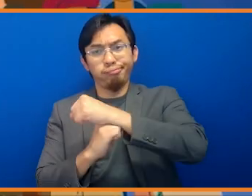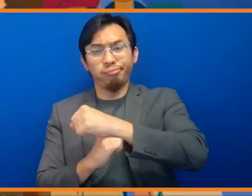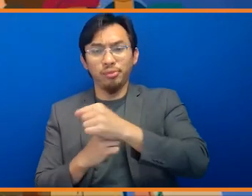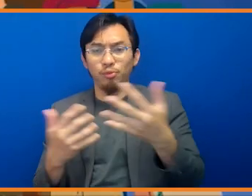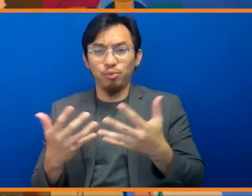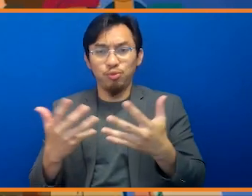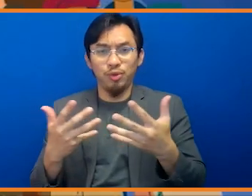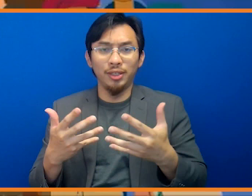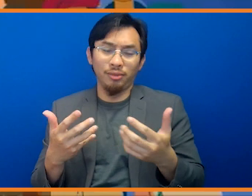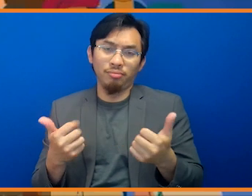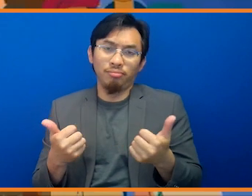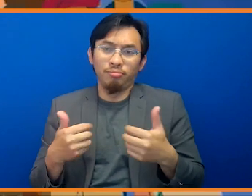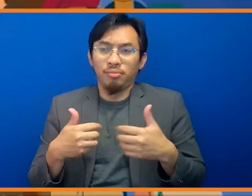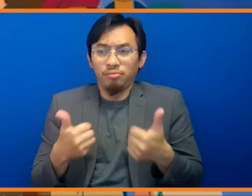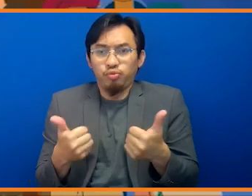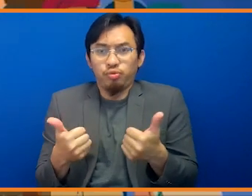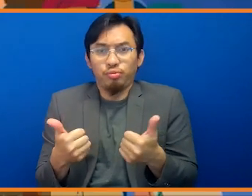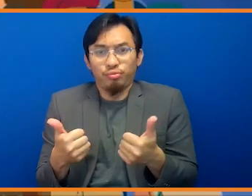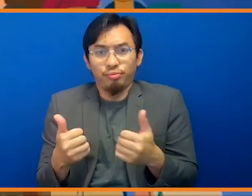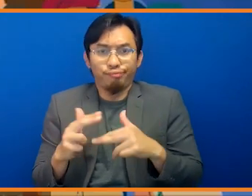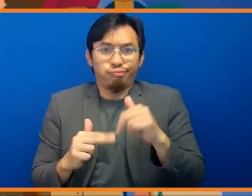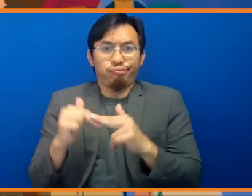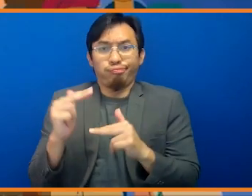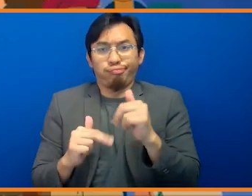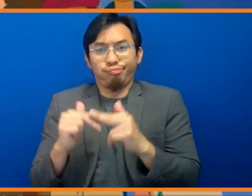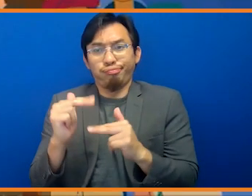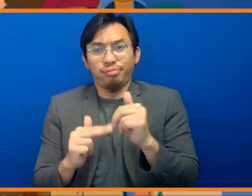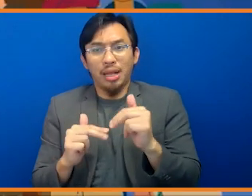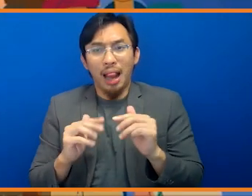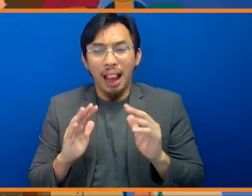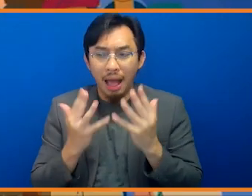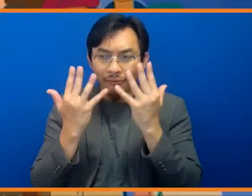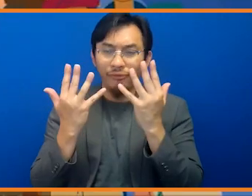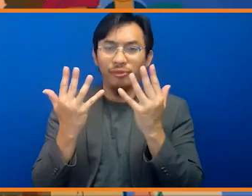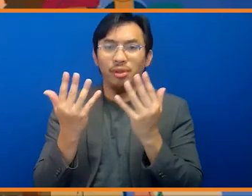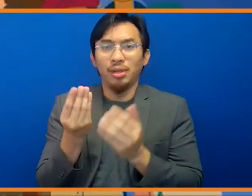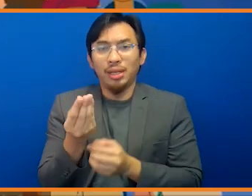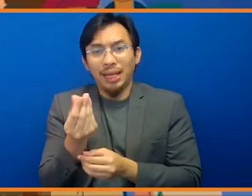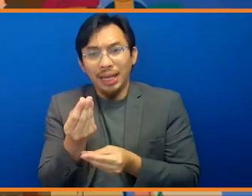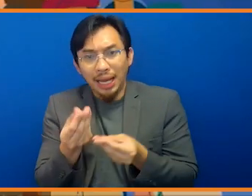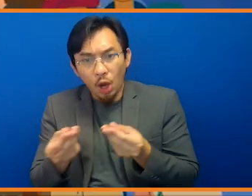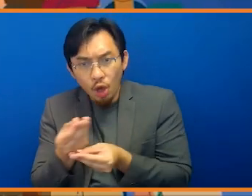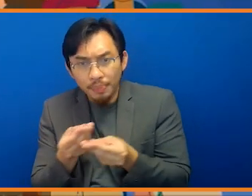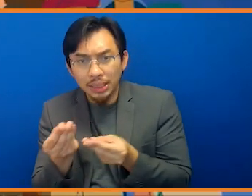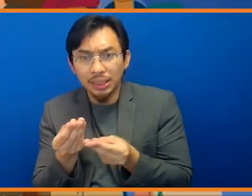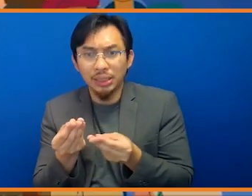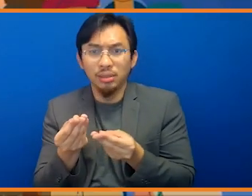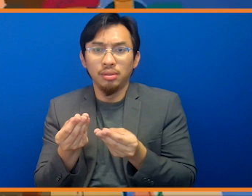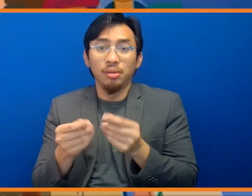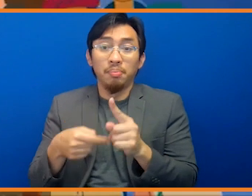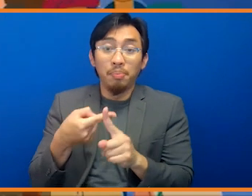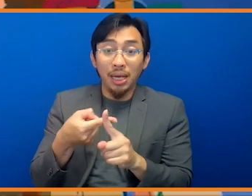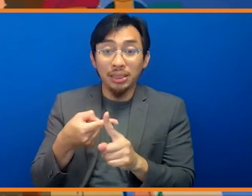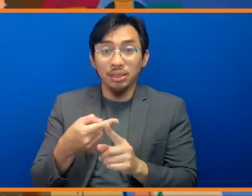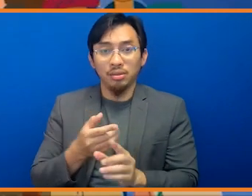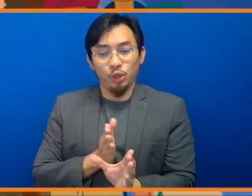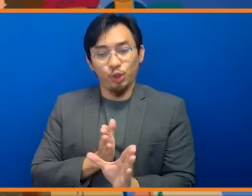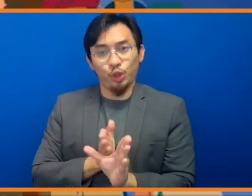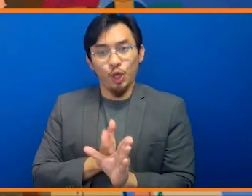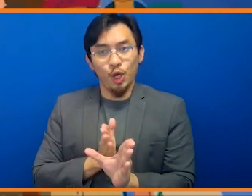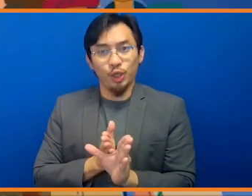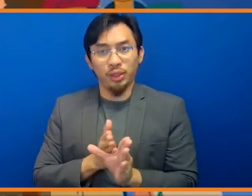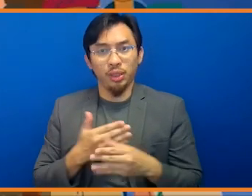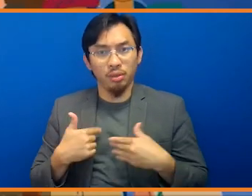is required for the reconstruction of life and economy, as well as for psychological recovery